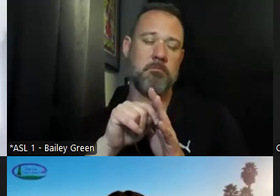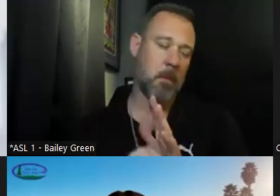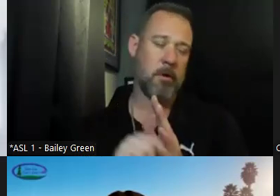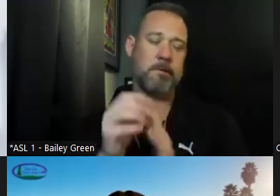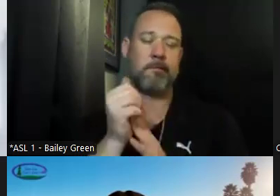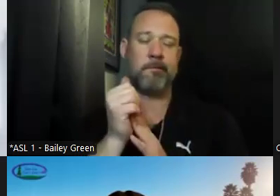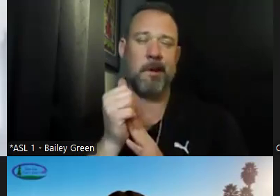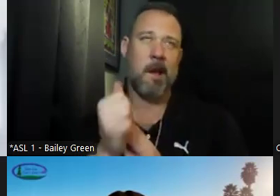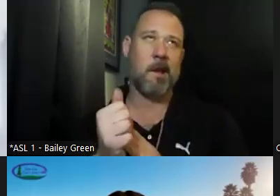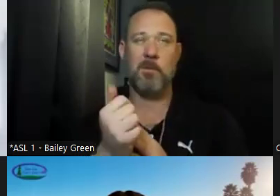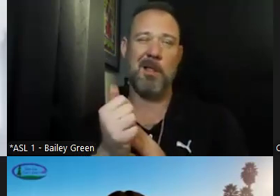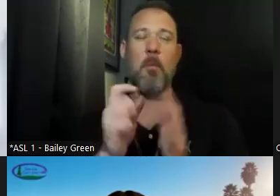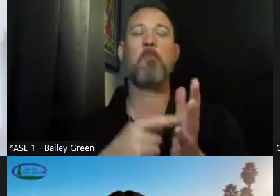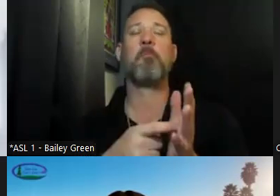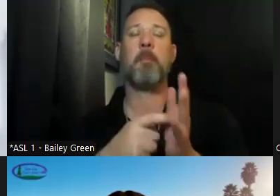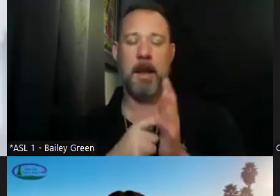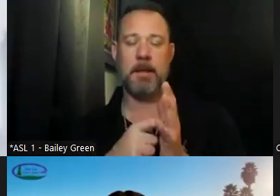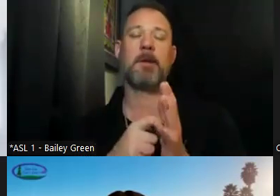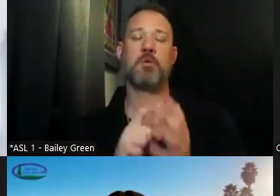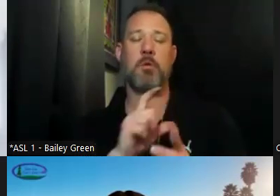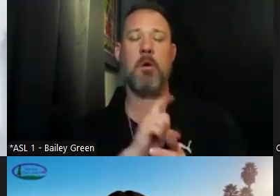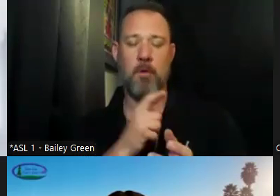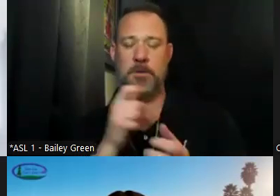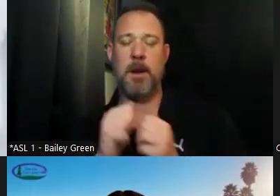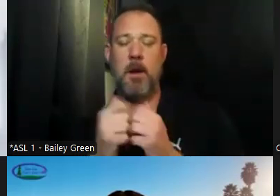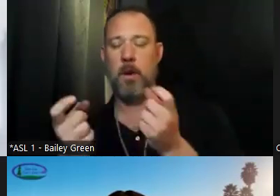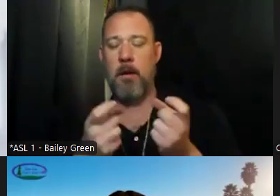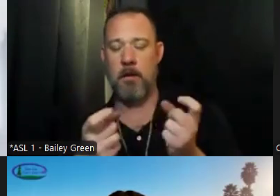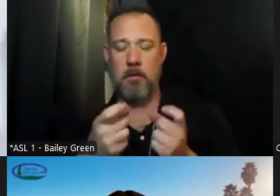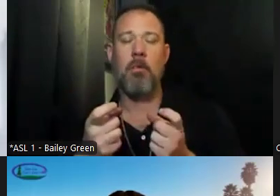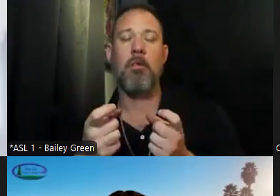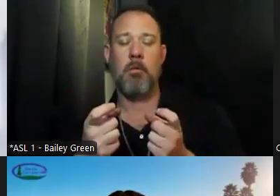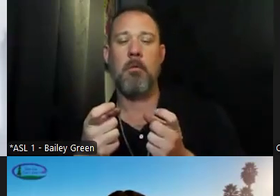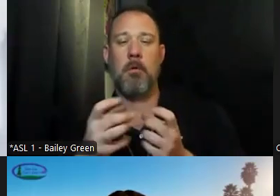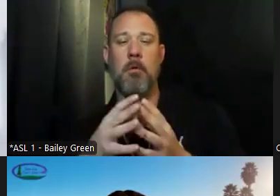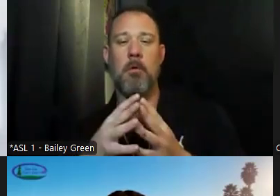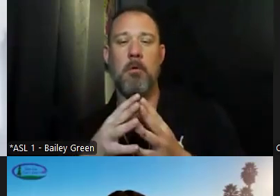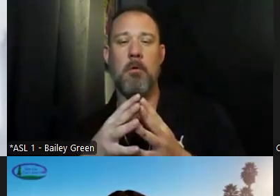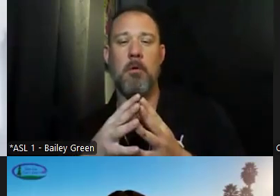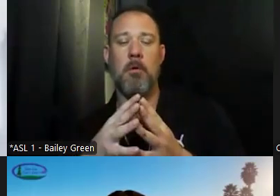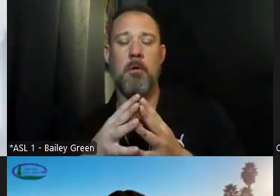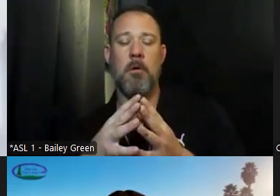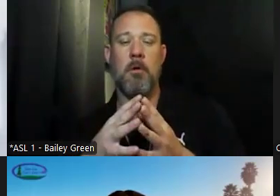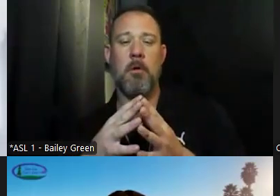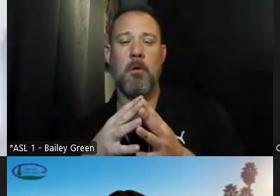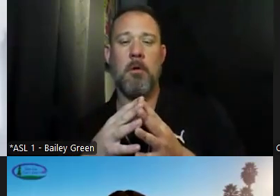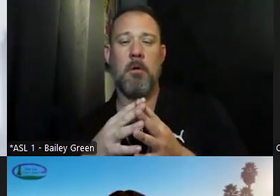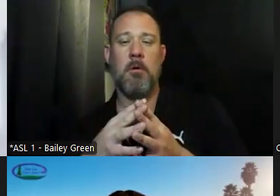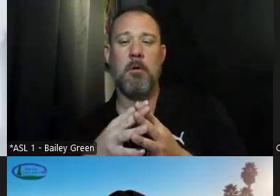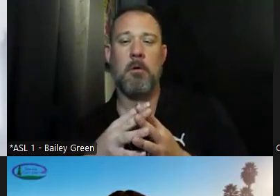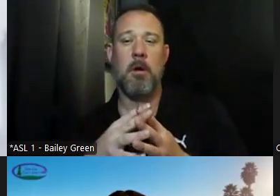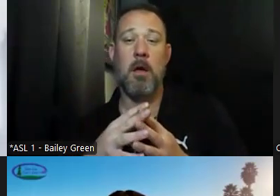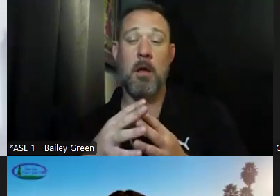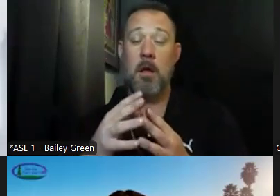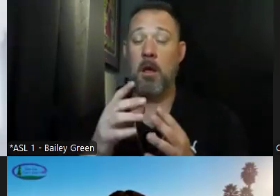guidance, not guidance, but mandate to law enforcement for how to handle these things. And it's being, anecdotally, it's been